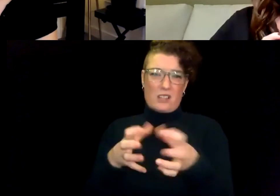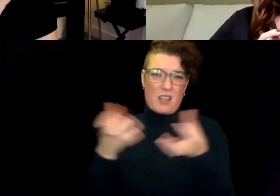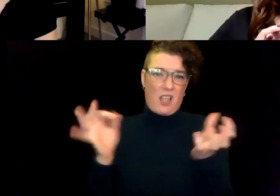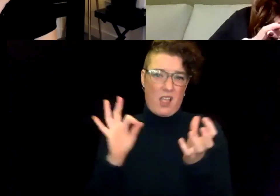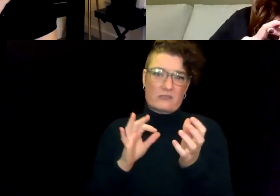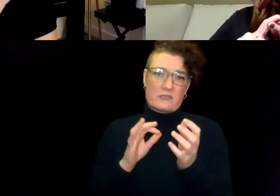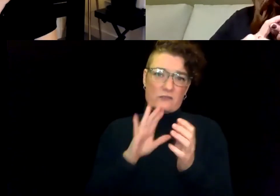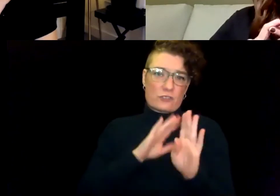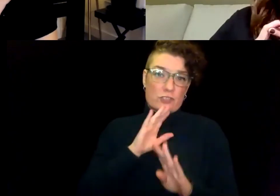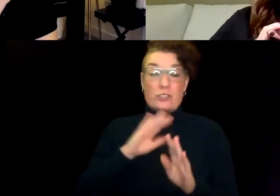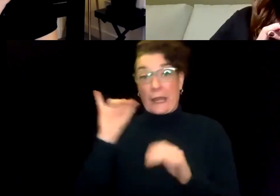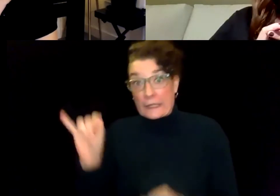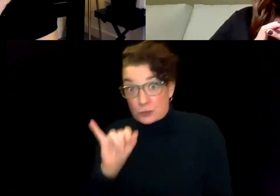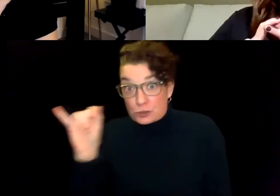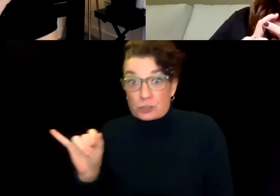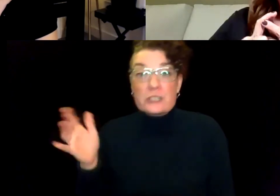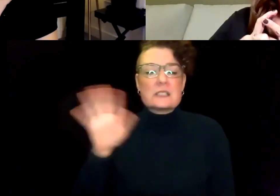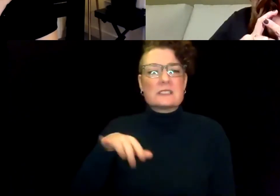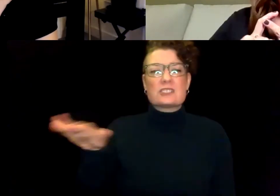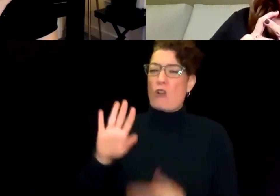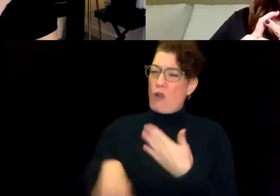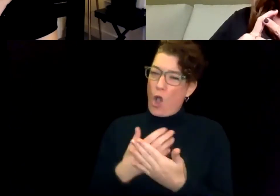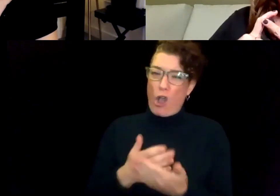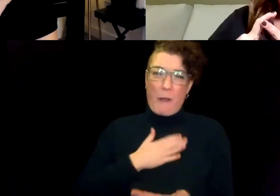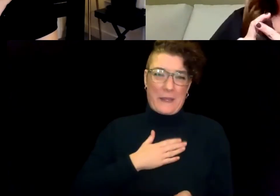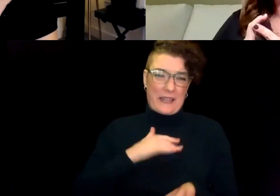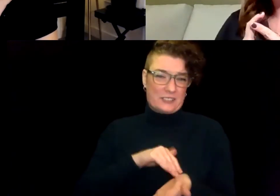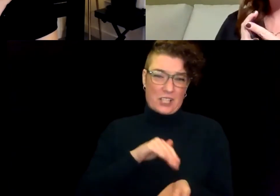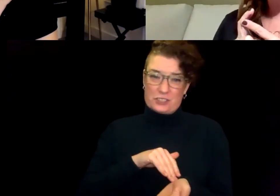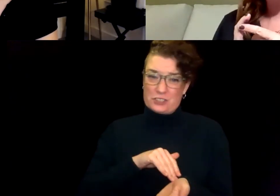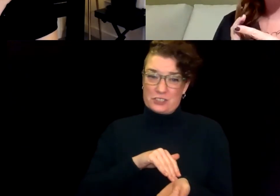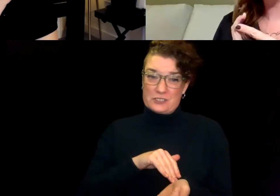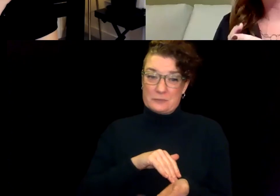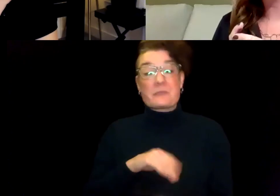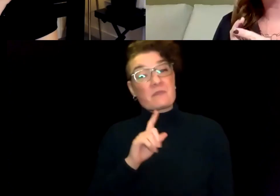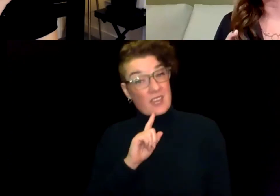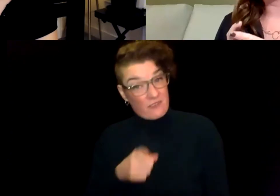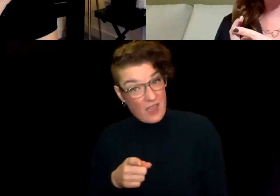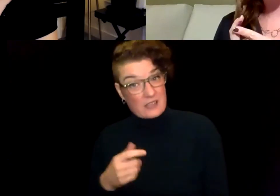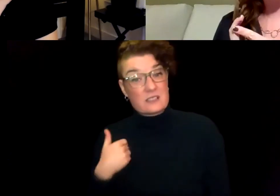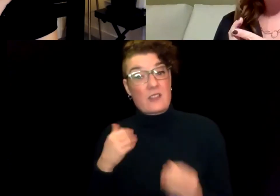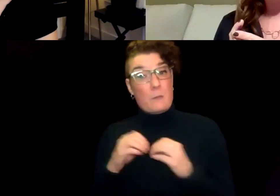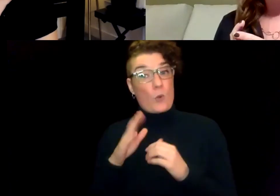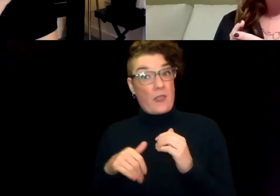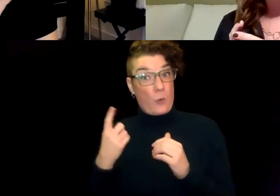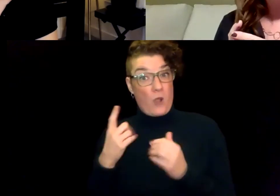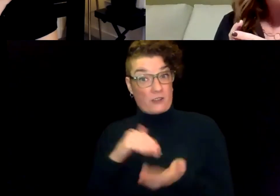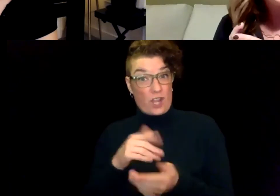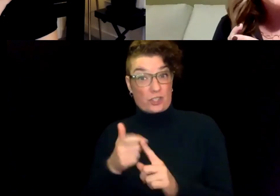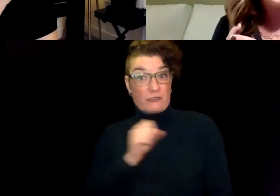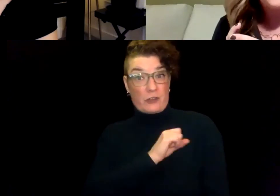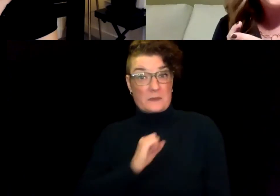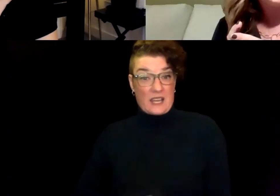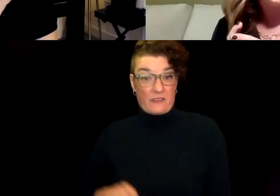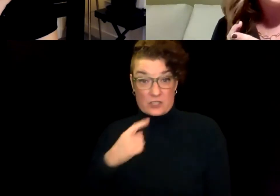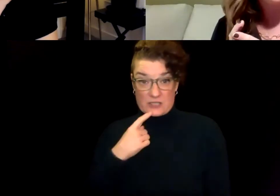insurance. All my doctors have expressed, in fact, I've had more than one of my Stanford doctors has been like, you